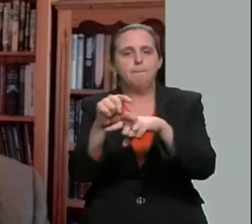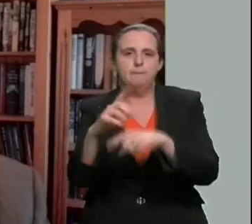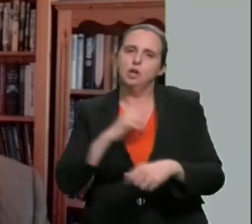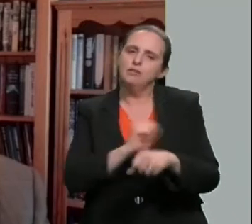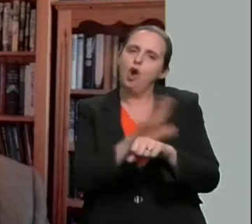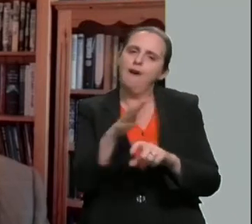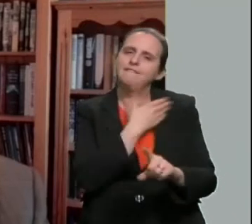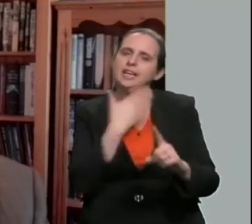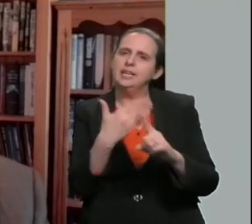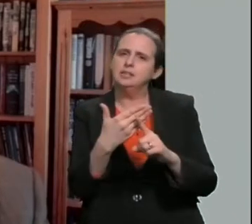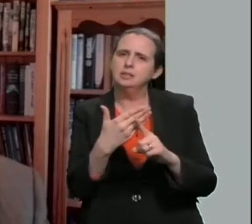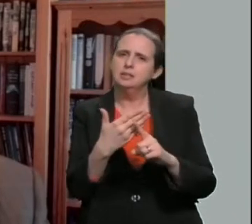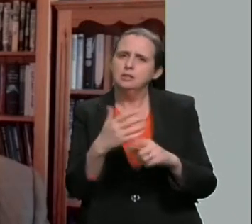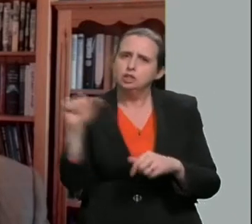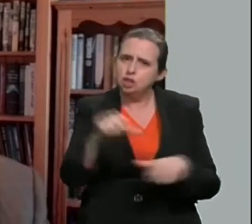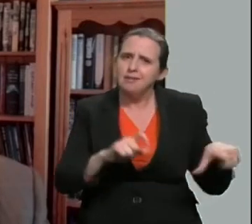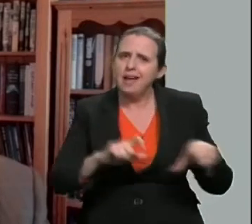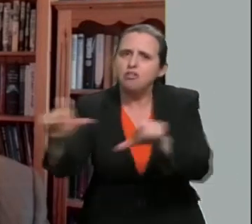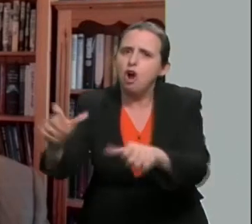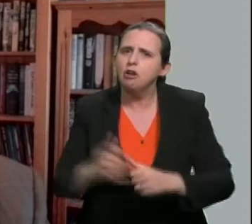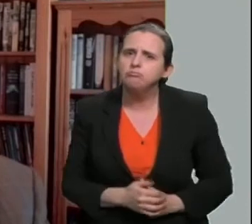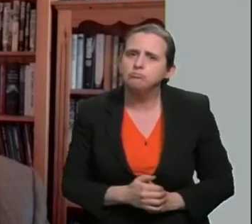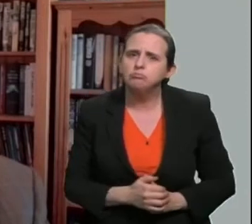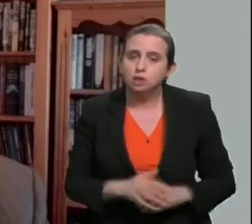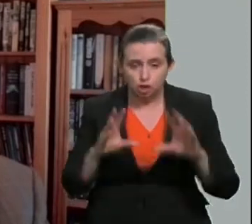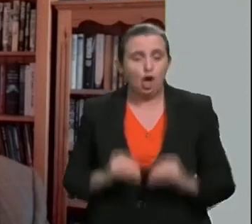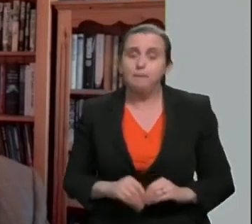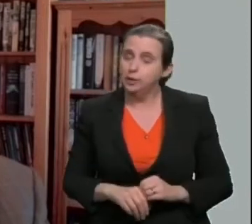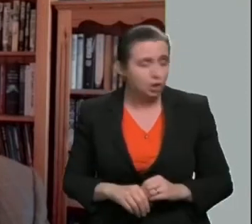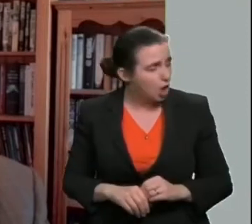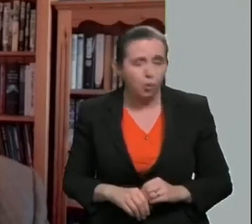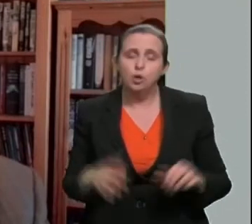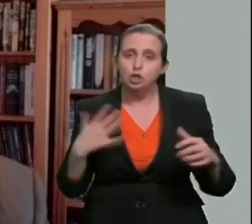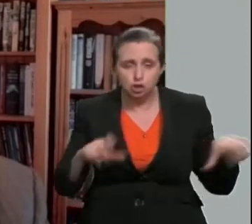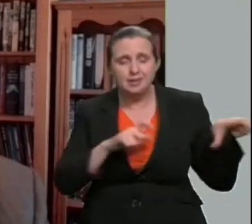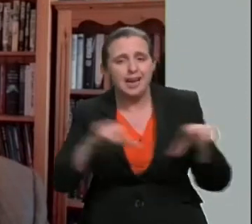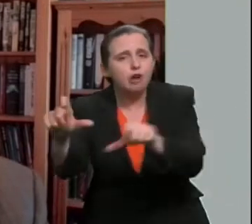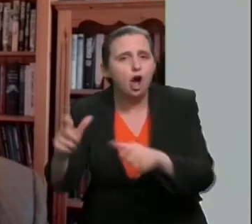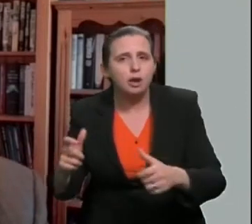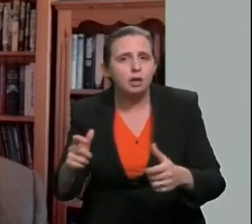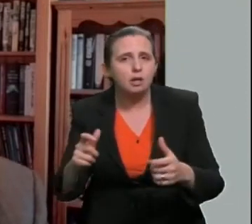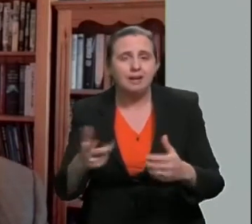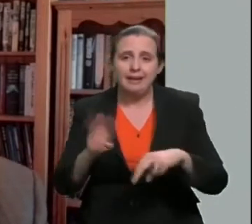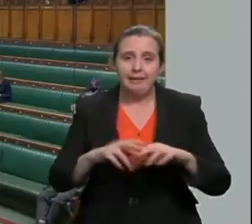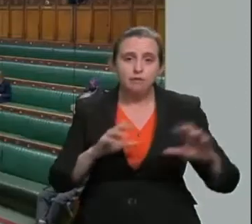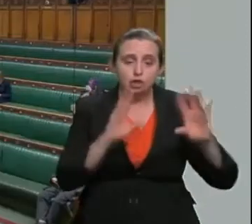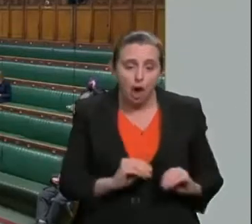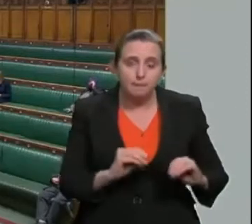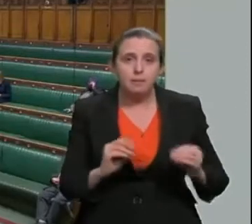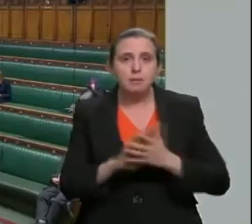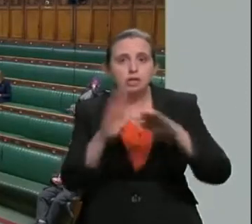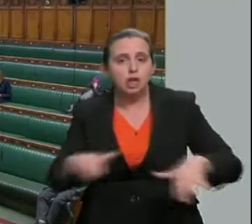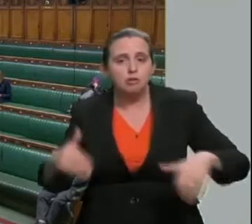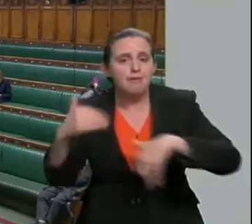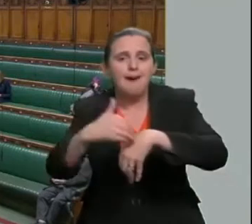Prime Minister finally act, or will he leave millions of children out in the cold? Minister.